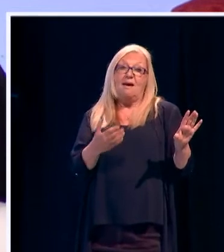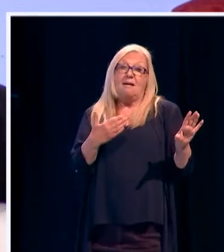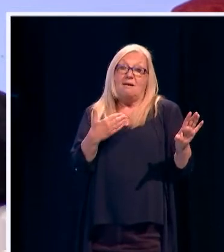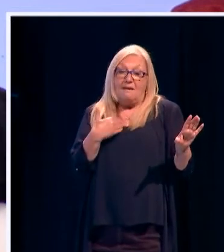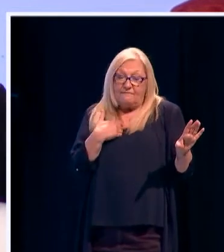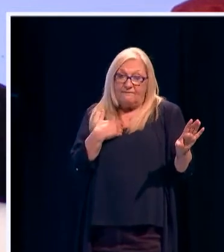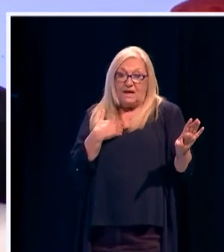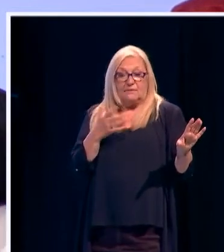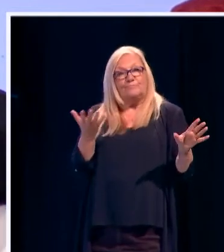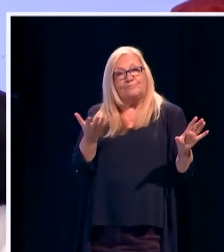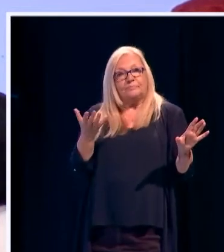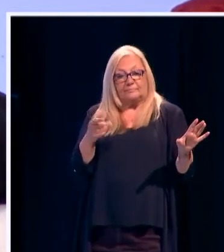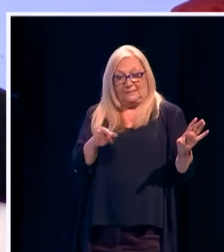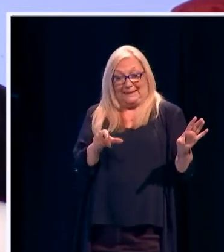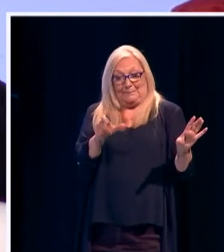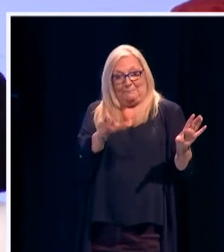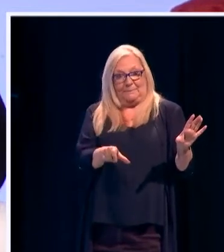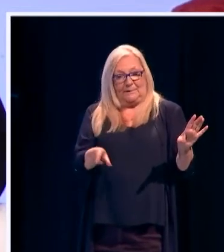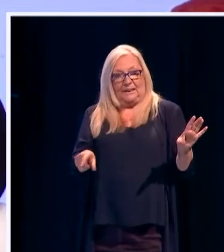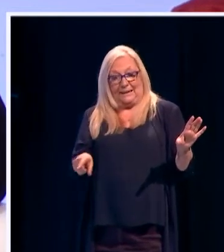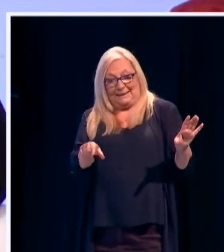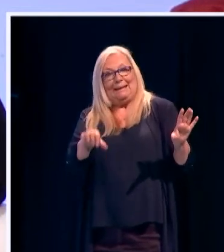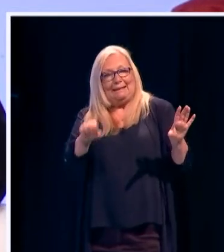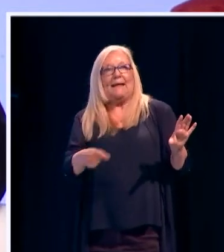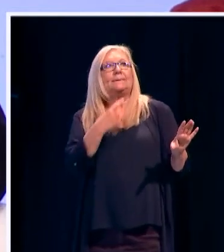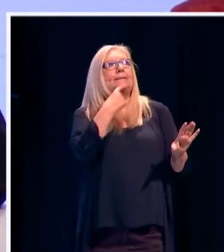actually say whether what is